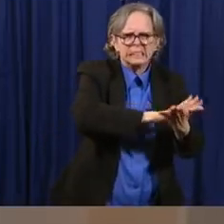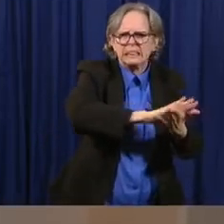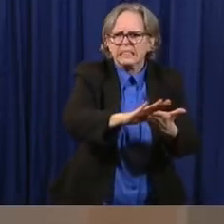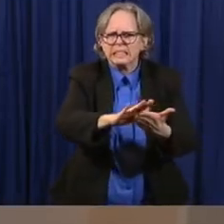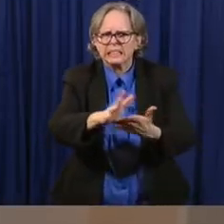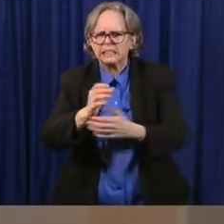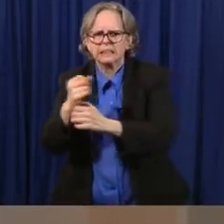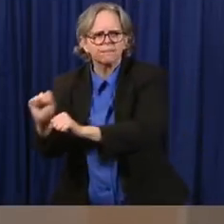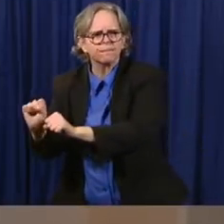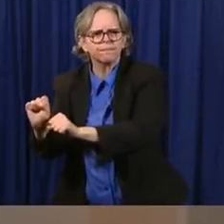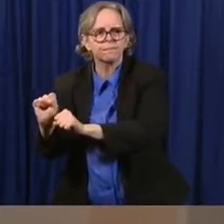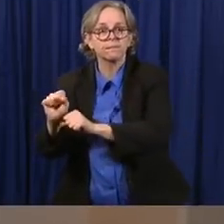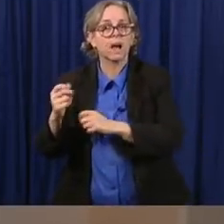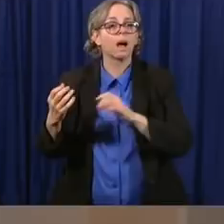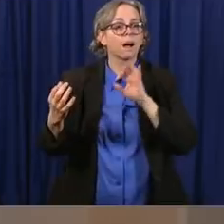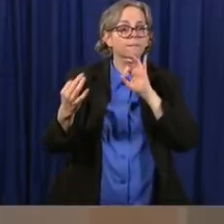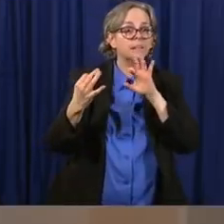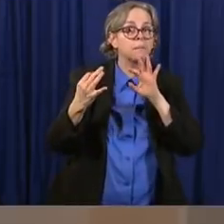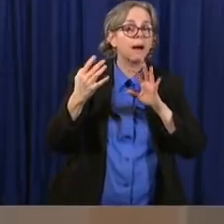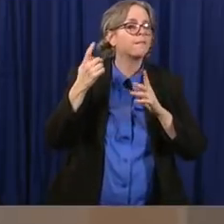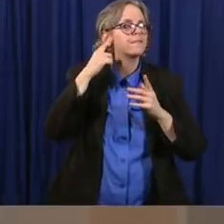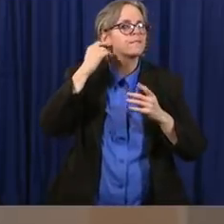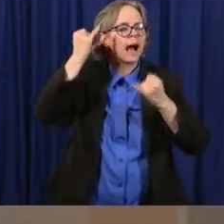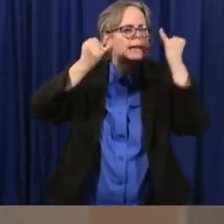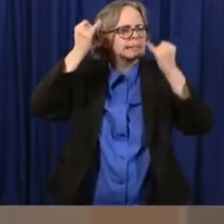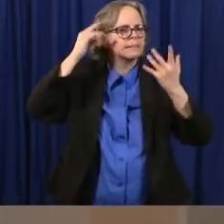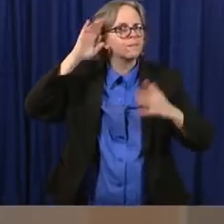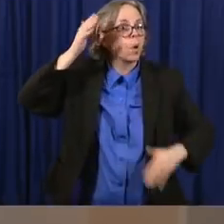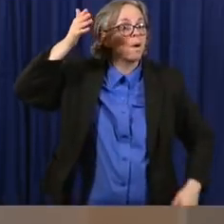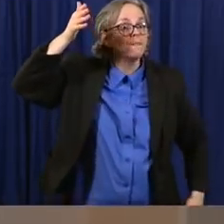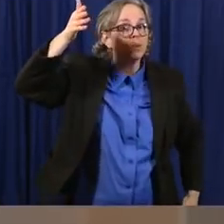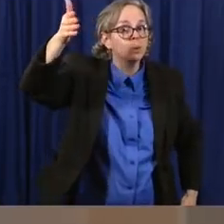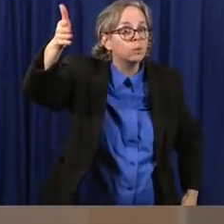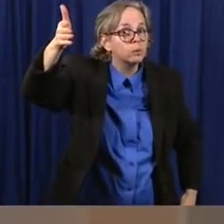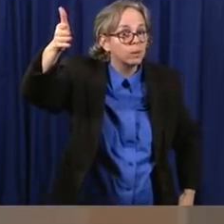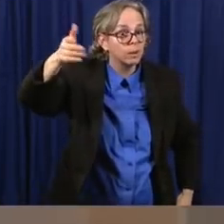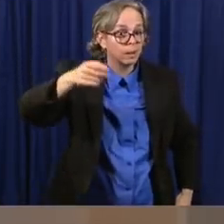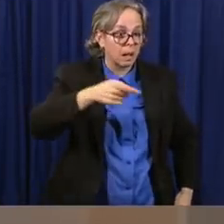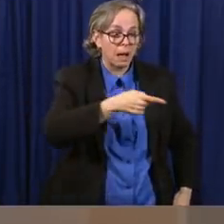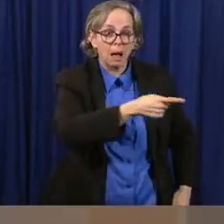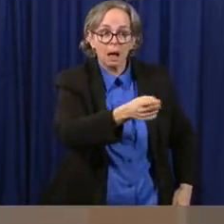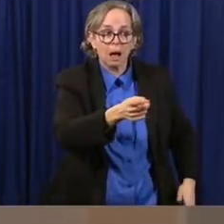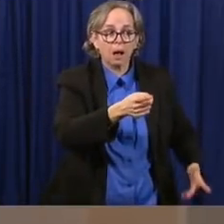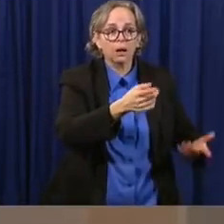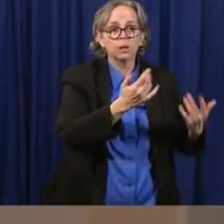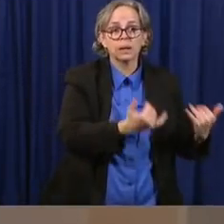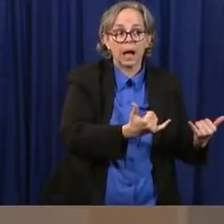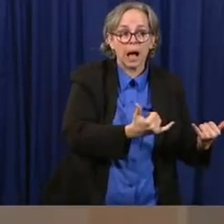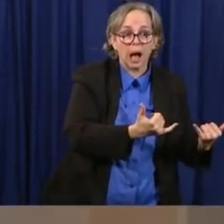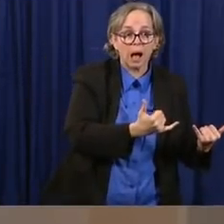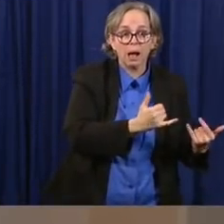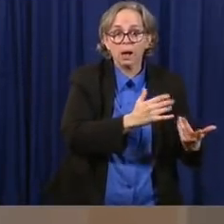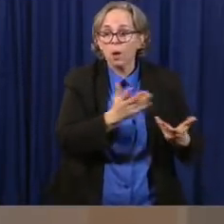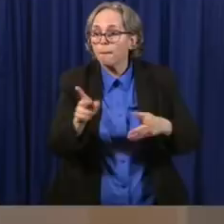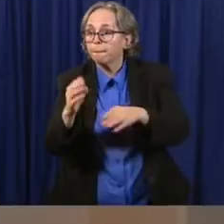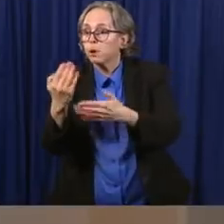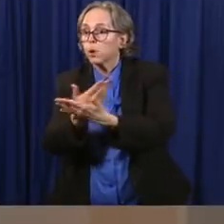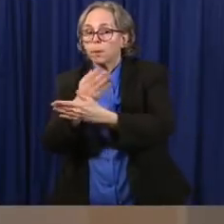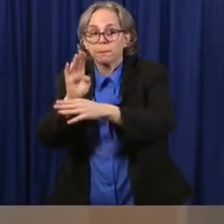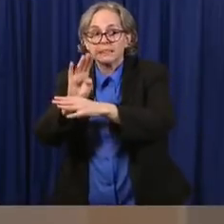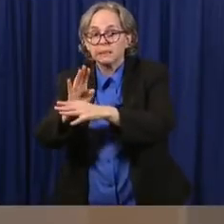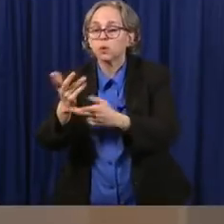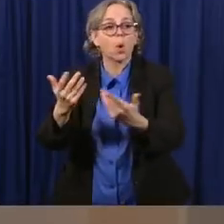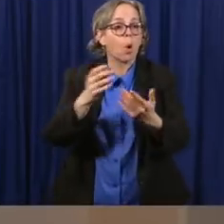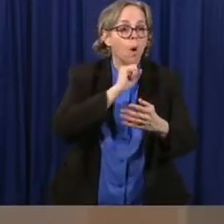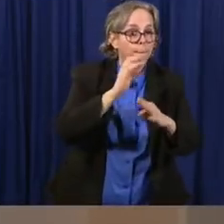future, how all businesses can do these kinds of things and how we need to source that and communicate that out there for the future. So we